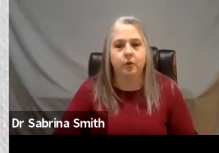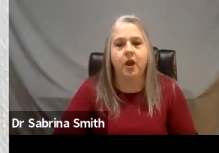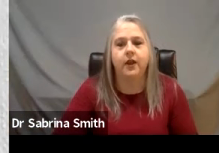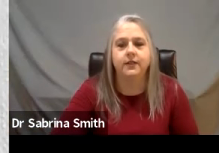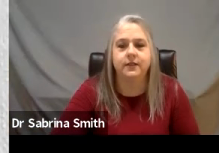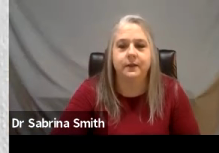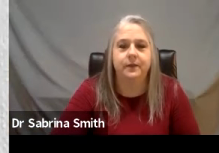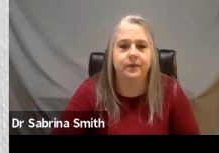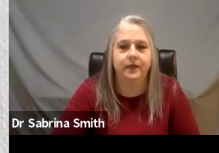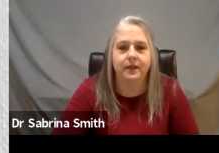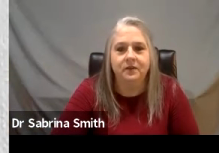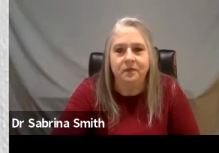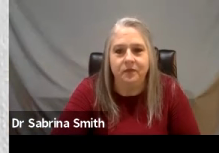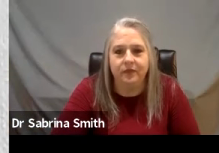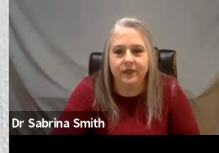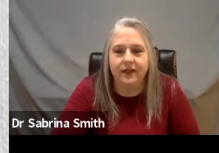through your product.